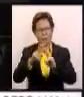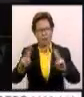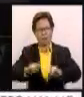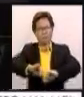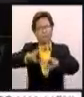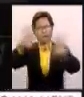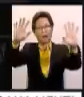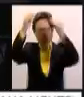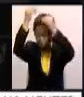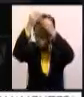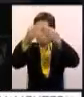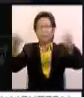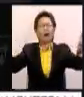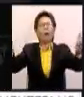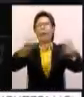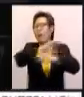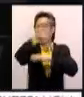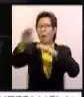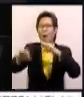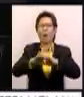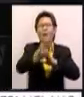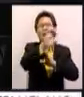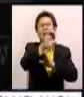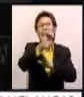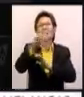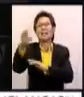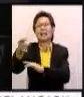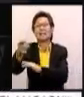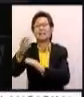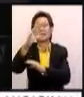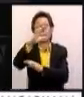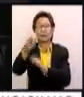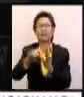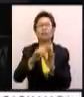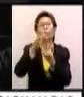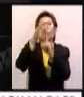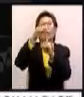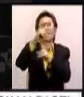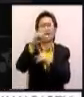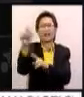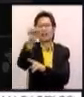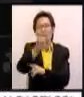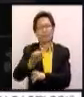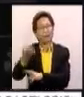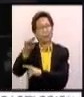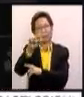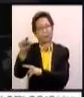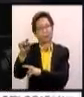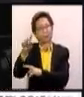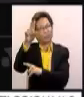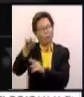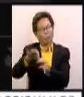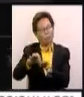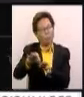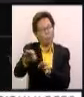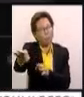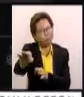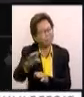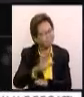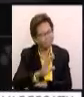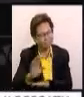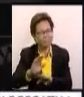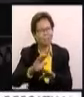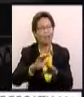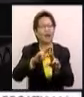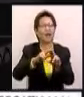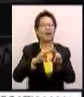very clear message to all the e-hailing companies, in particular Grab. There's no extension. As far as I'm concerned, by July 12,